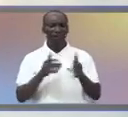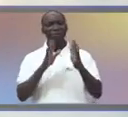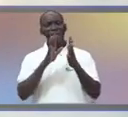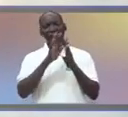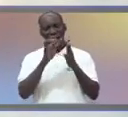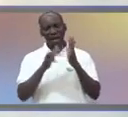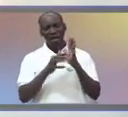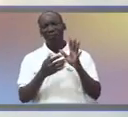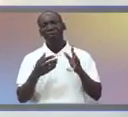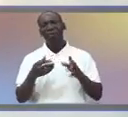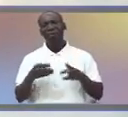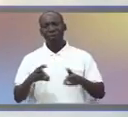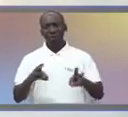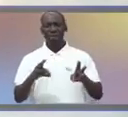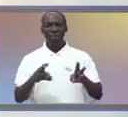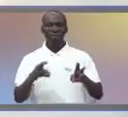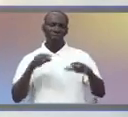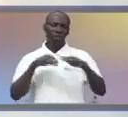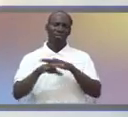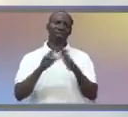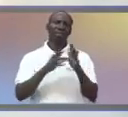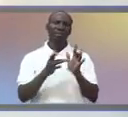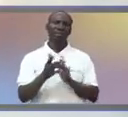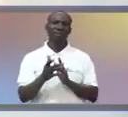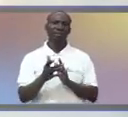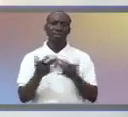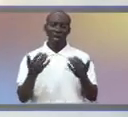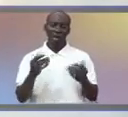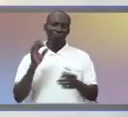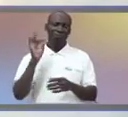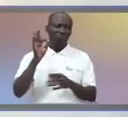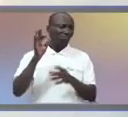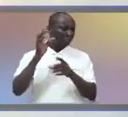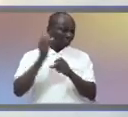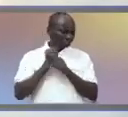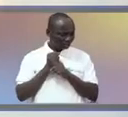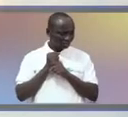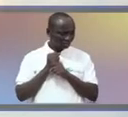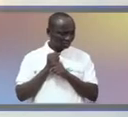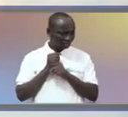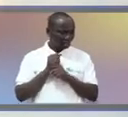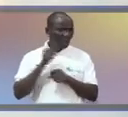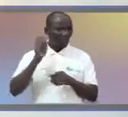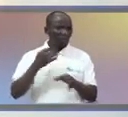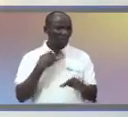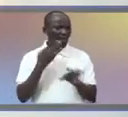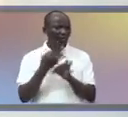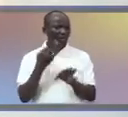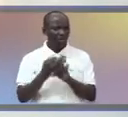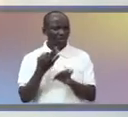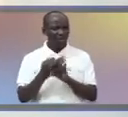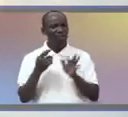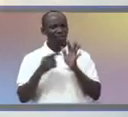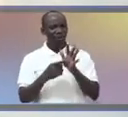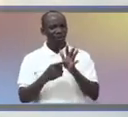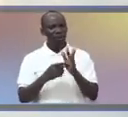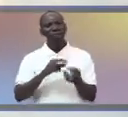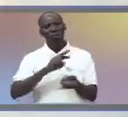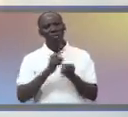wati jidie no aka se wo be denedi adwensakyera no aka sɛ wo de bɛyɛ